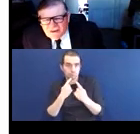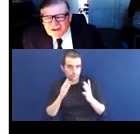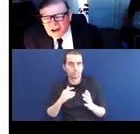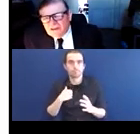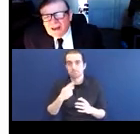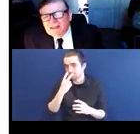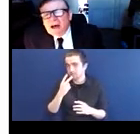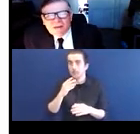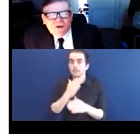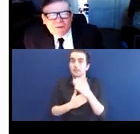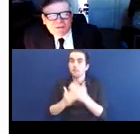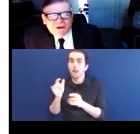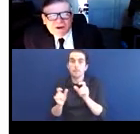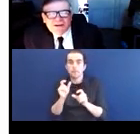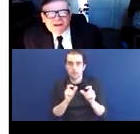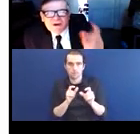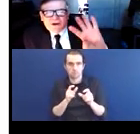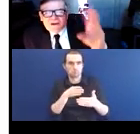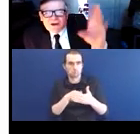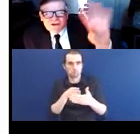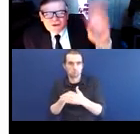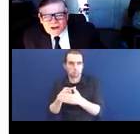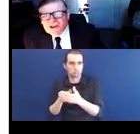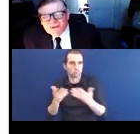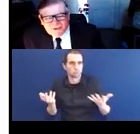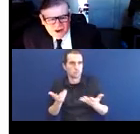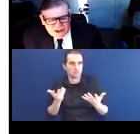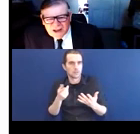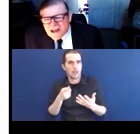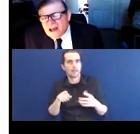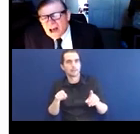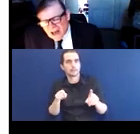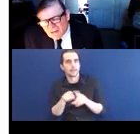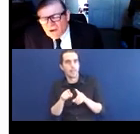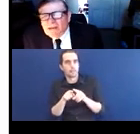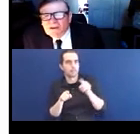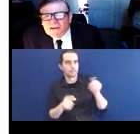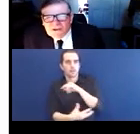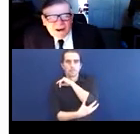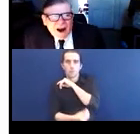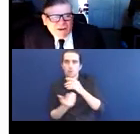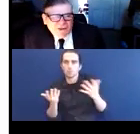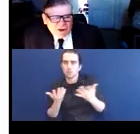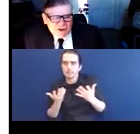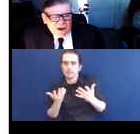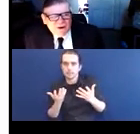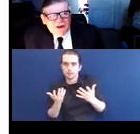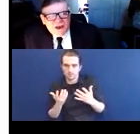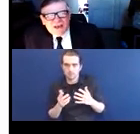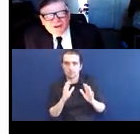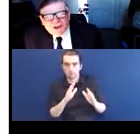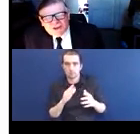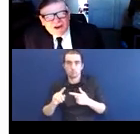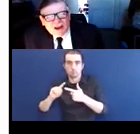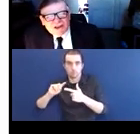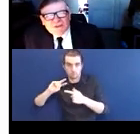to those faced by other poor people in your country? So we're looking at those 2, 1 and 2 first. We'll come on to 3 afterwards. So if